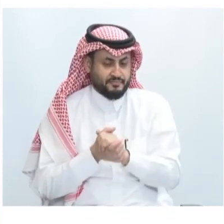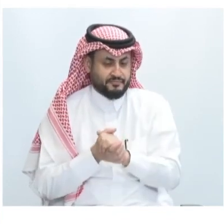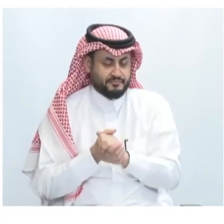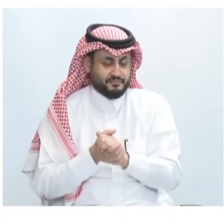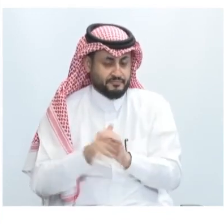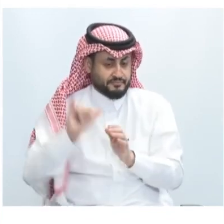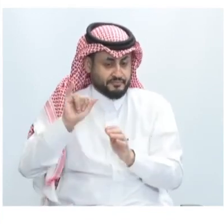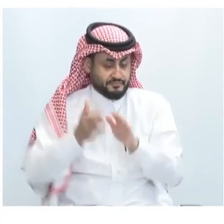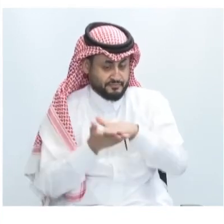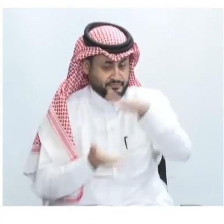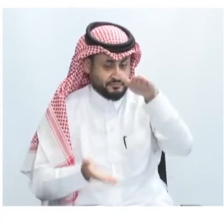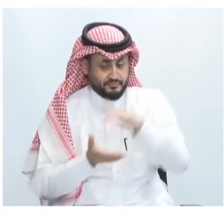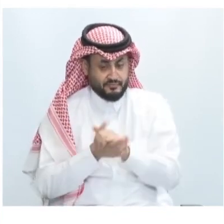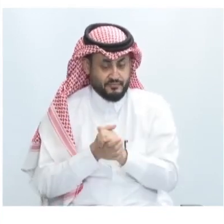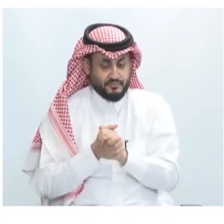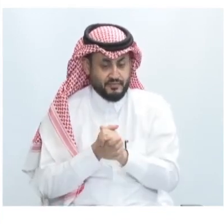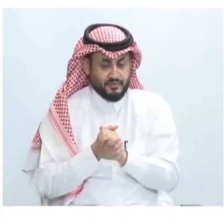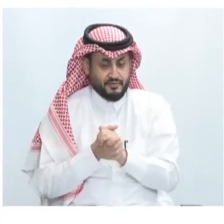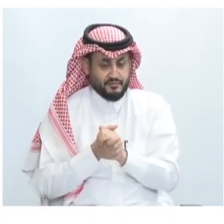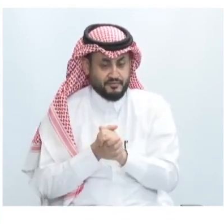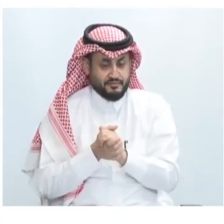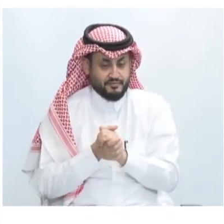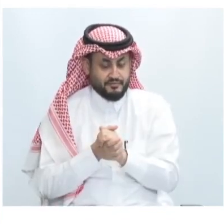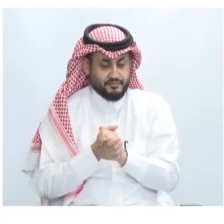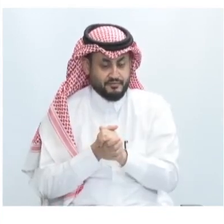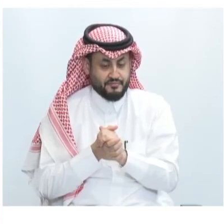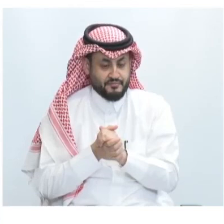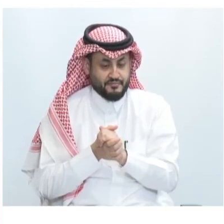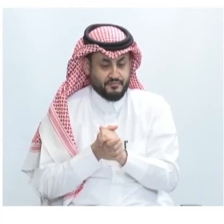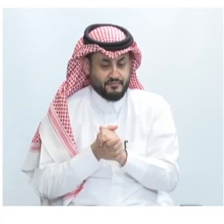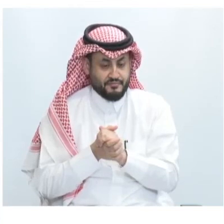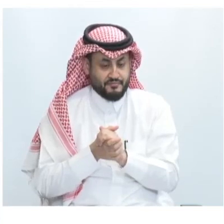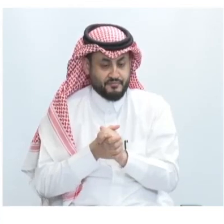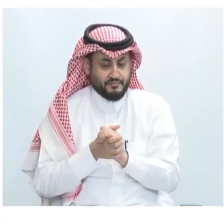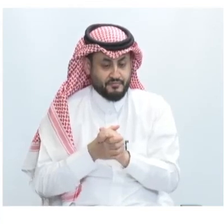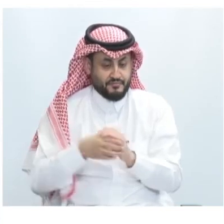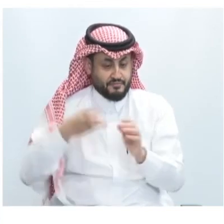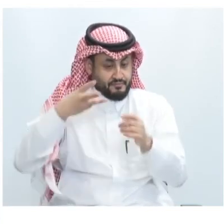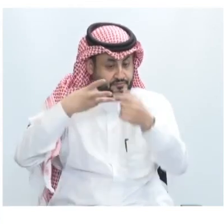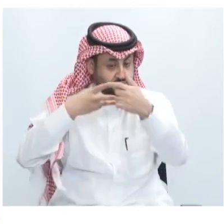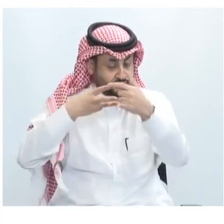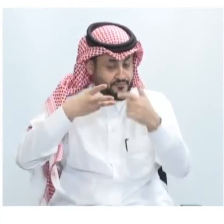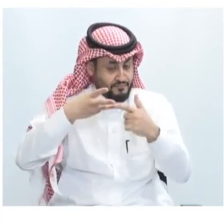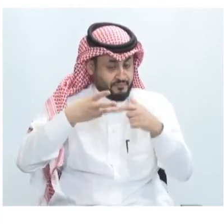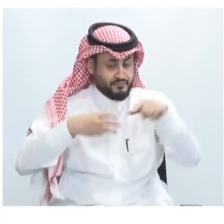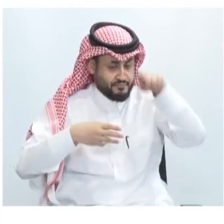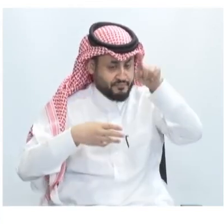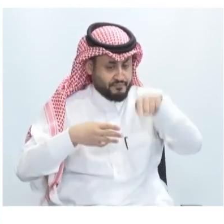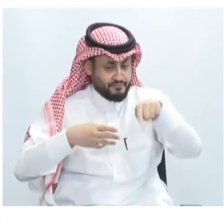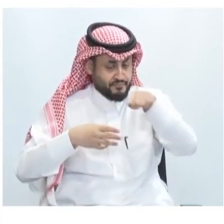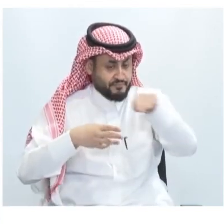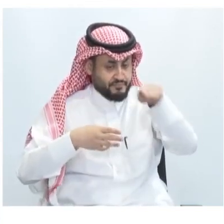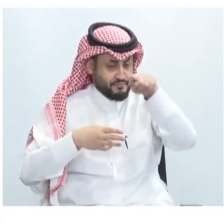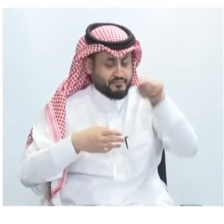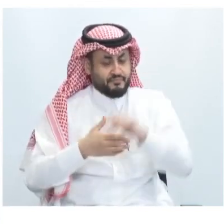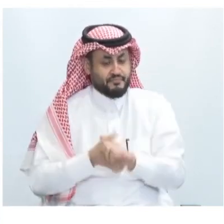letter I in capital form? Yes, this is an I. So we start from up to down, then we have two